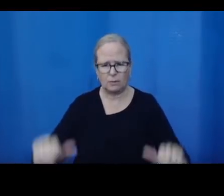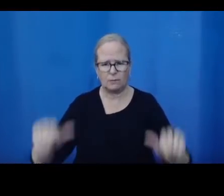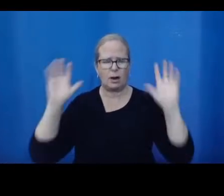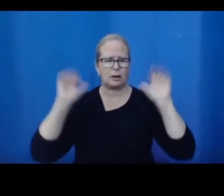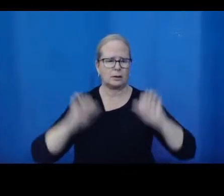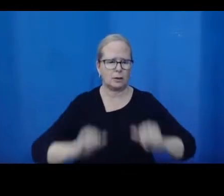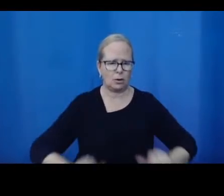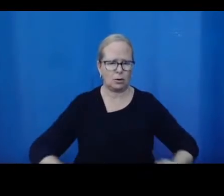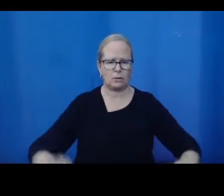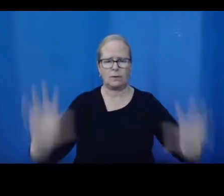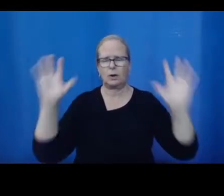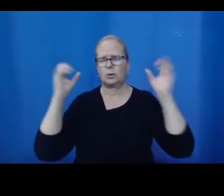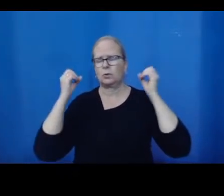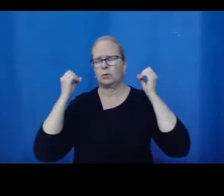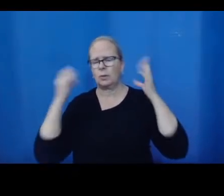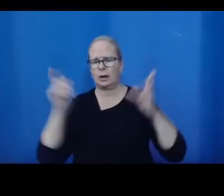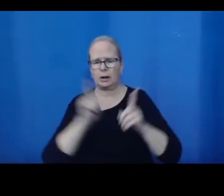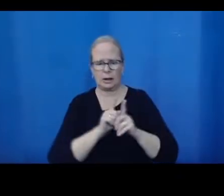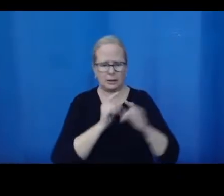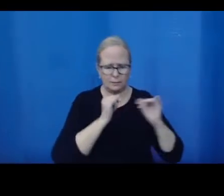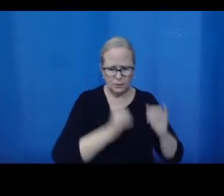We